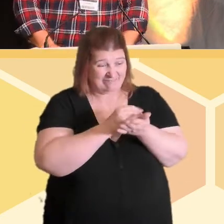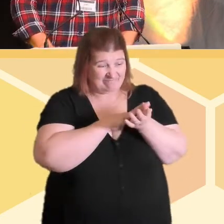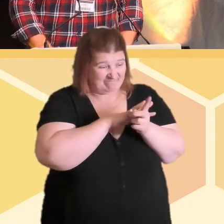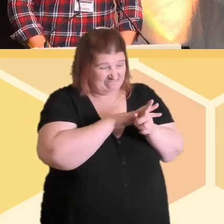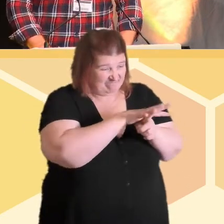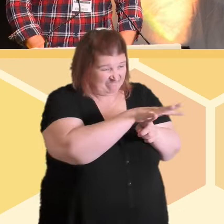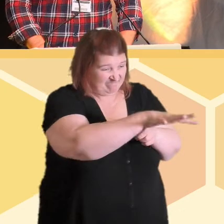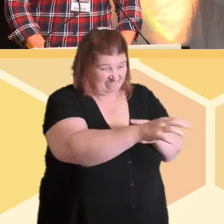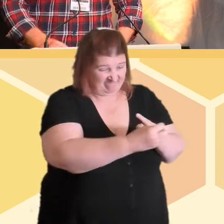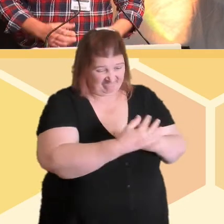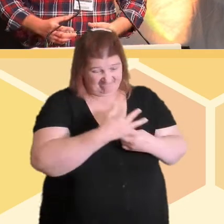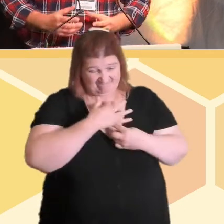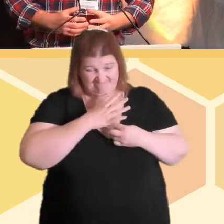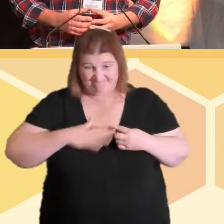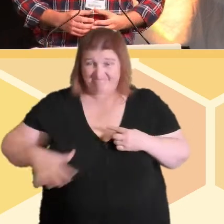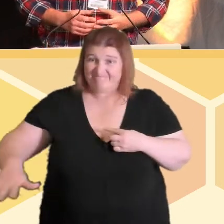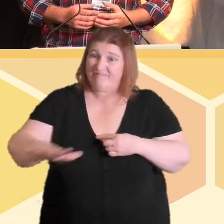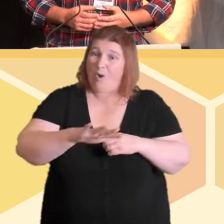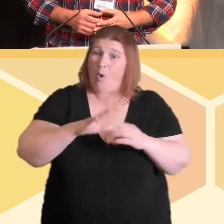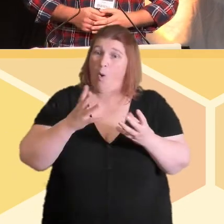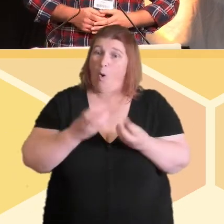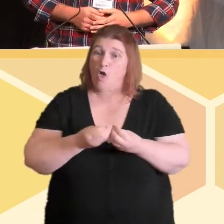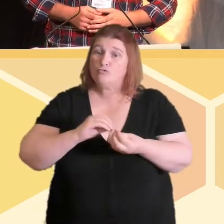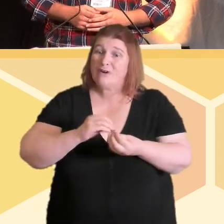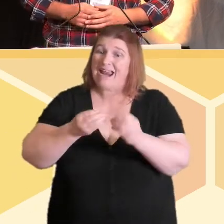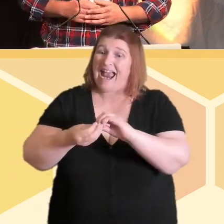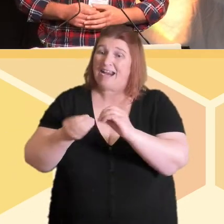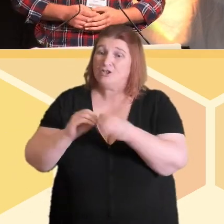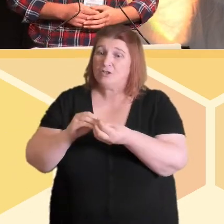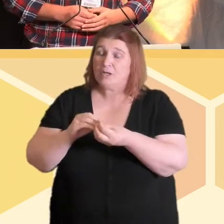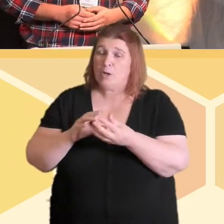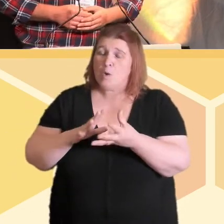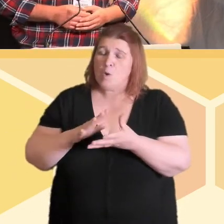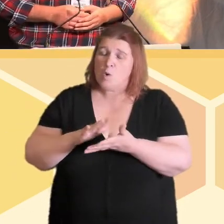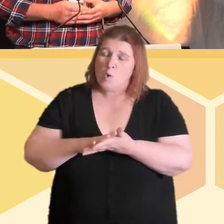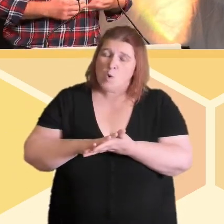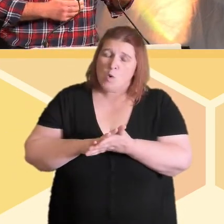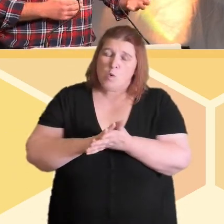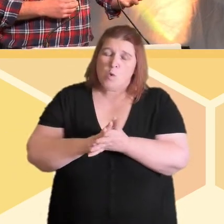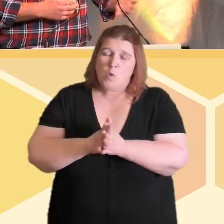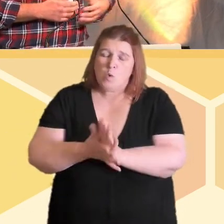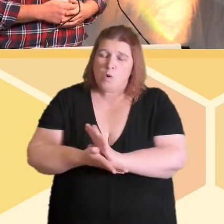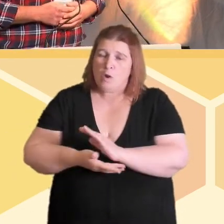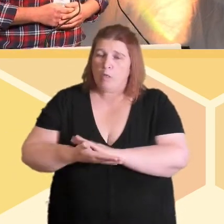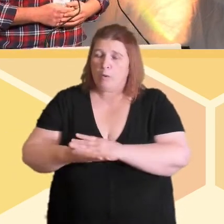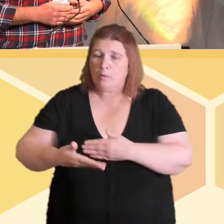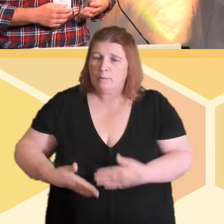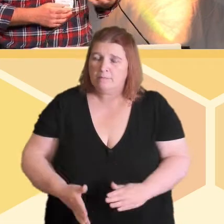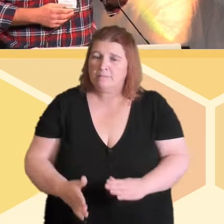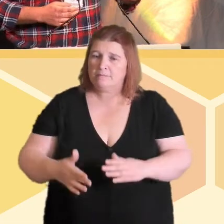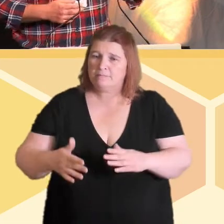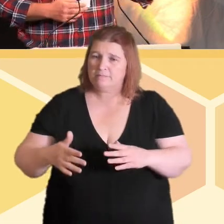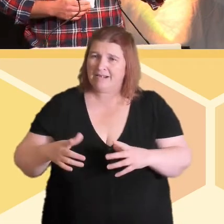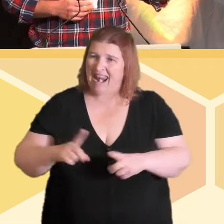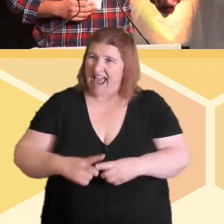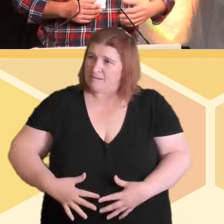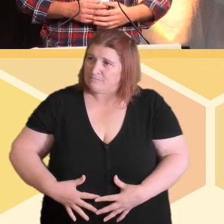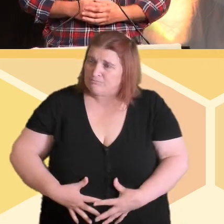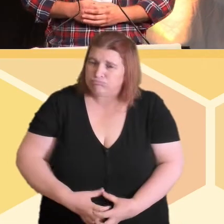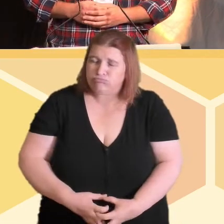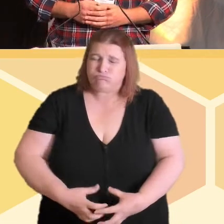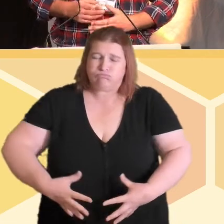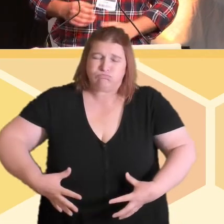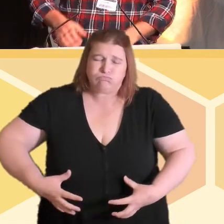says the whole creation has been groaning as the pains of childbirth. But, Paul goes on to write, creation will